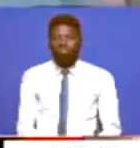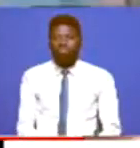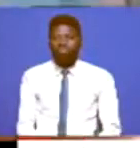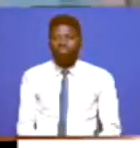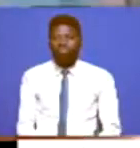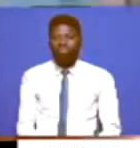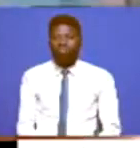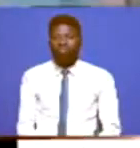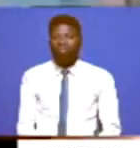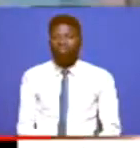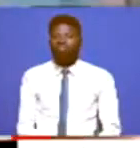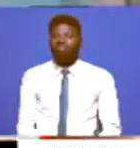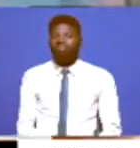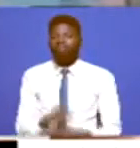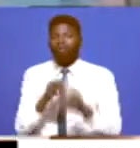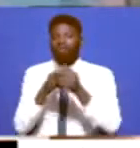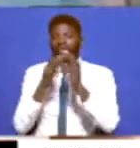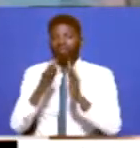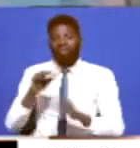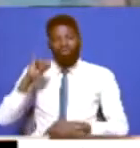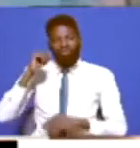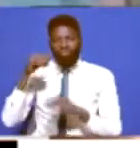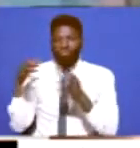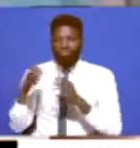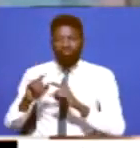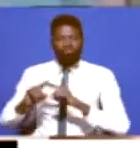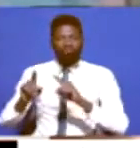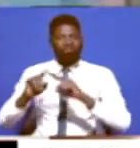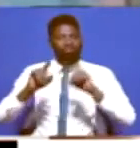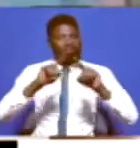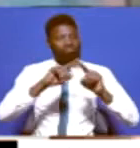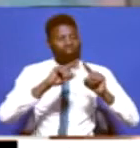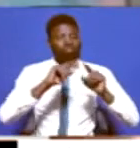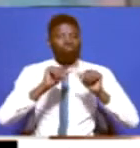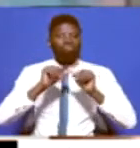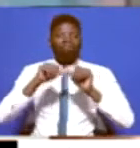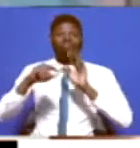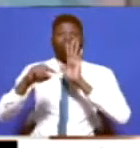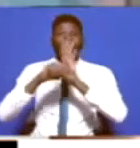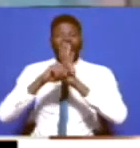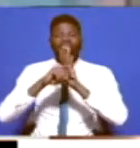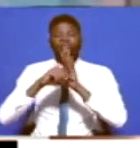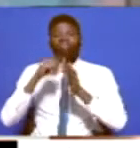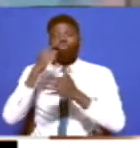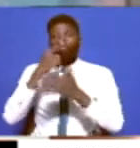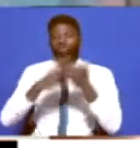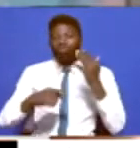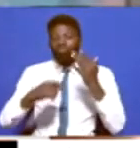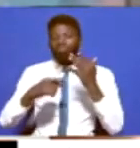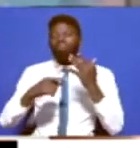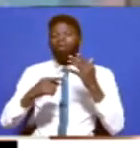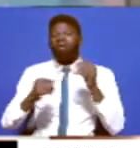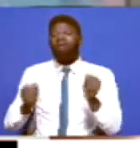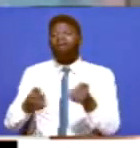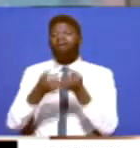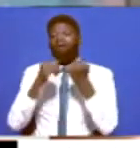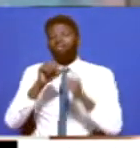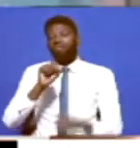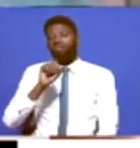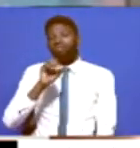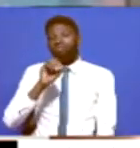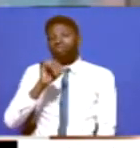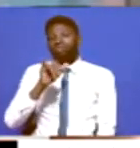And leaders across the political divide have continued to condemn the political intolerance that was witnessed in Soy Uasin Gishu